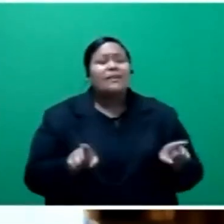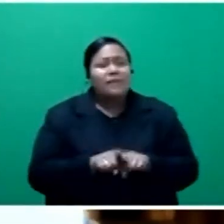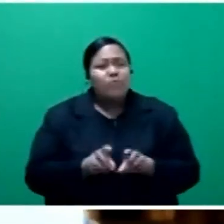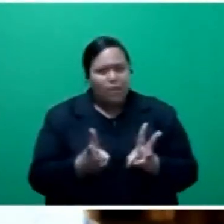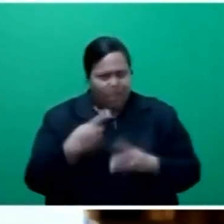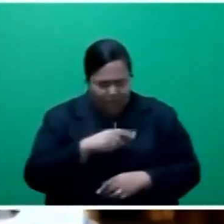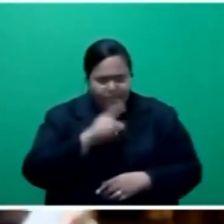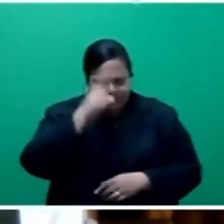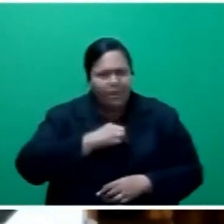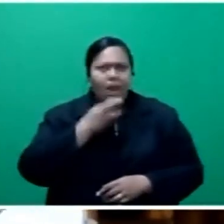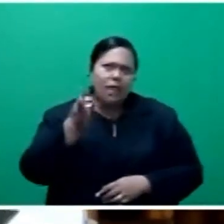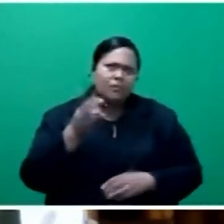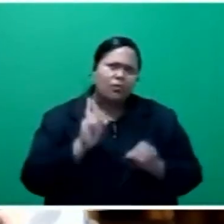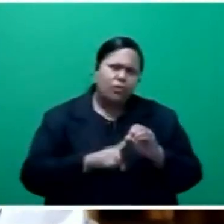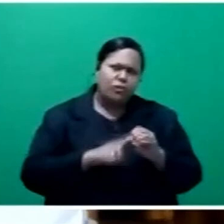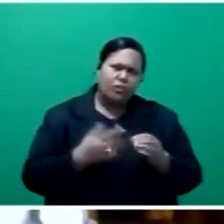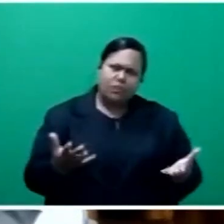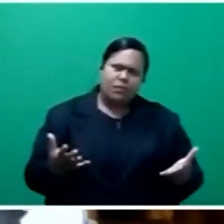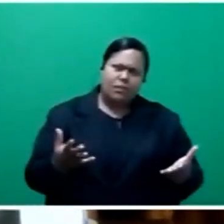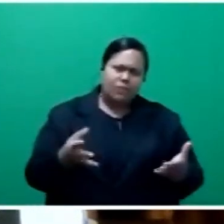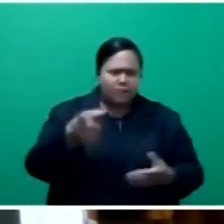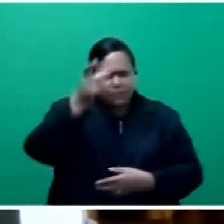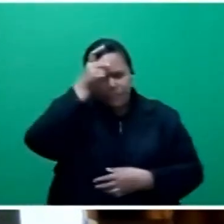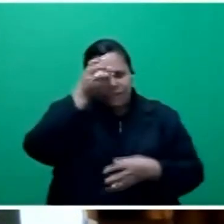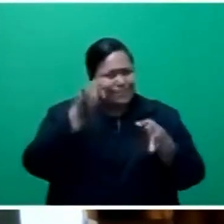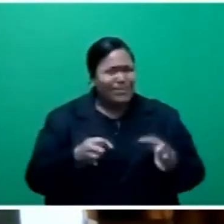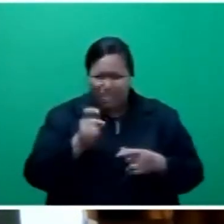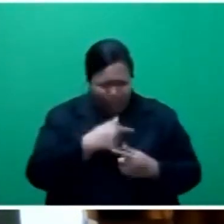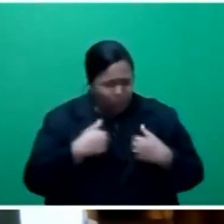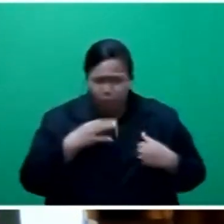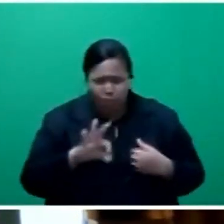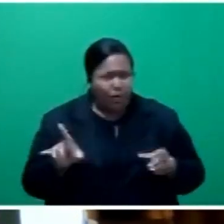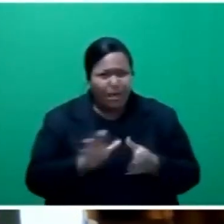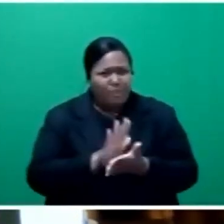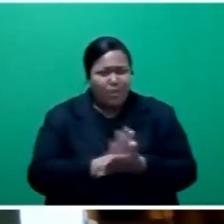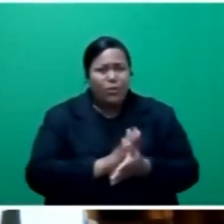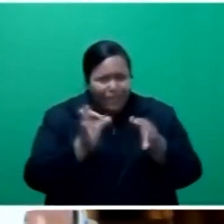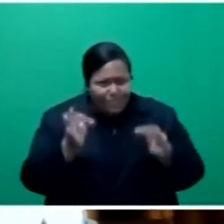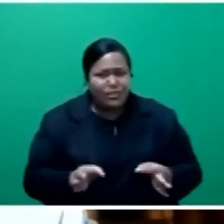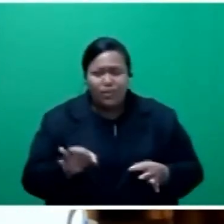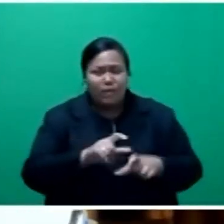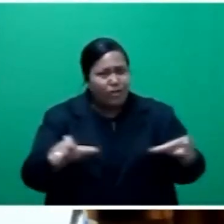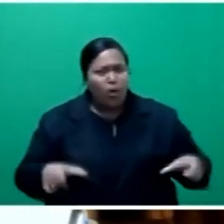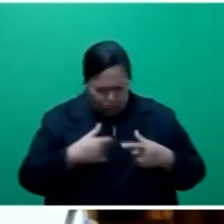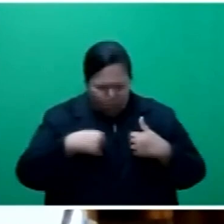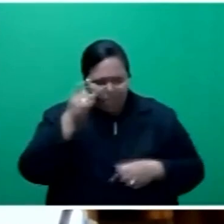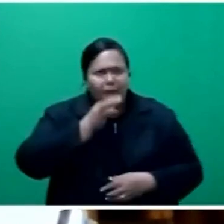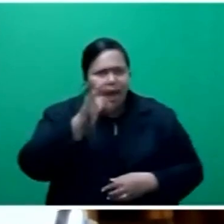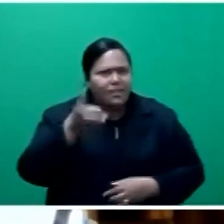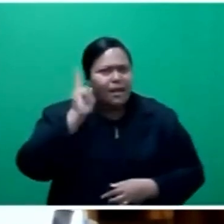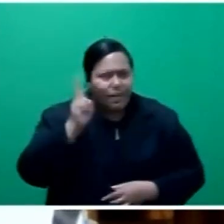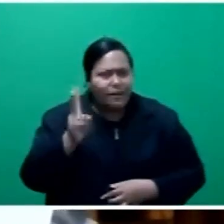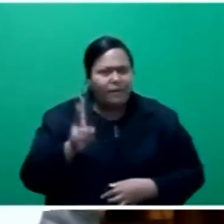question decisions. In the same way, for example, if we're not happy with the decision of the courts, we can appeal it. Mr.